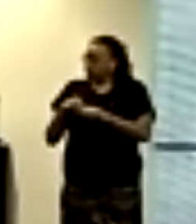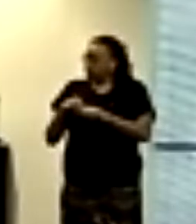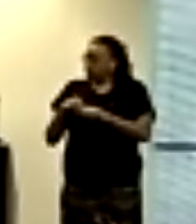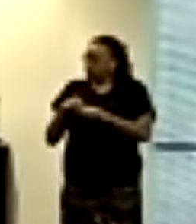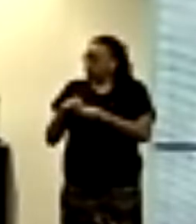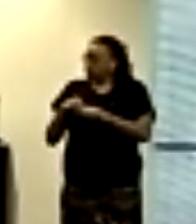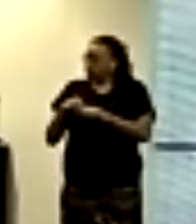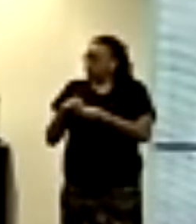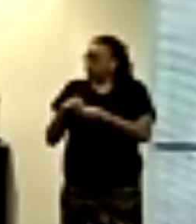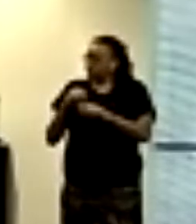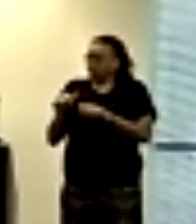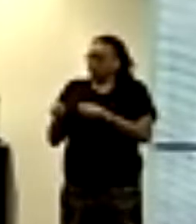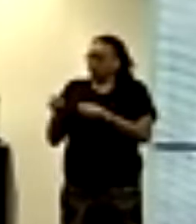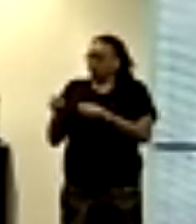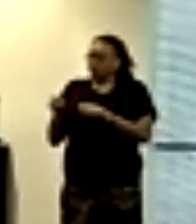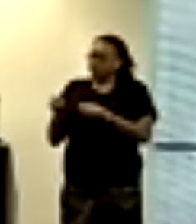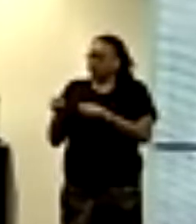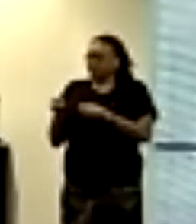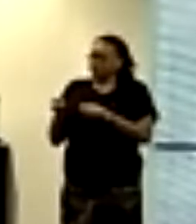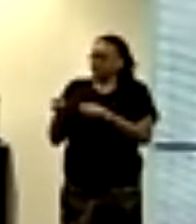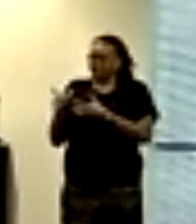the transient type